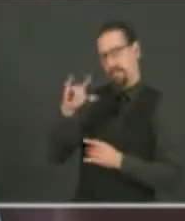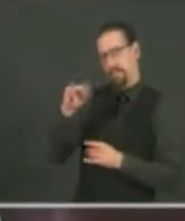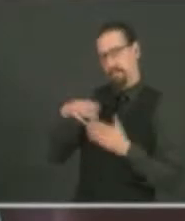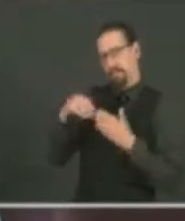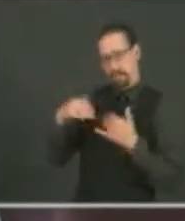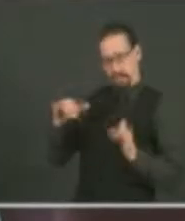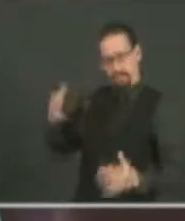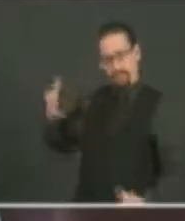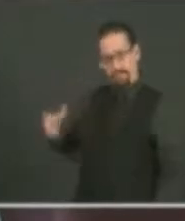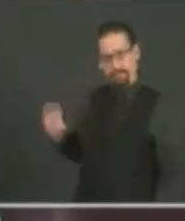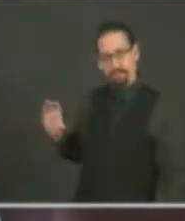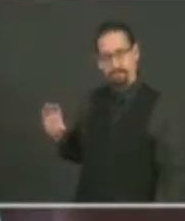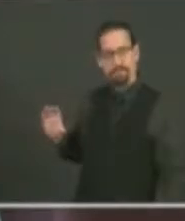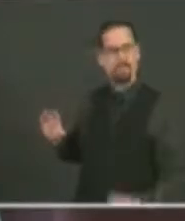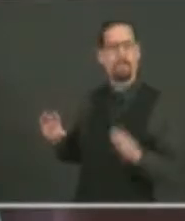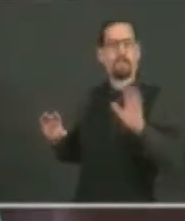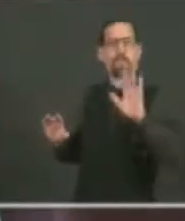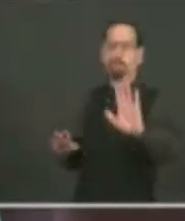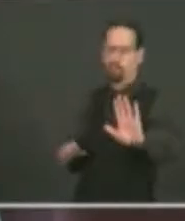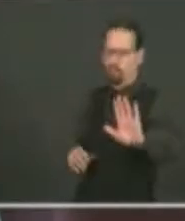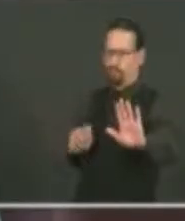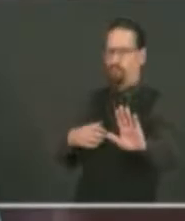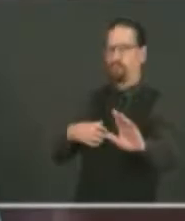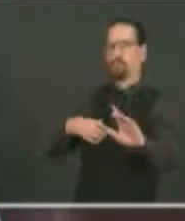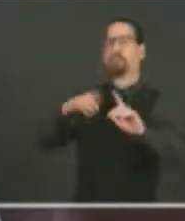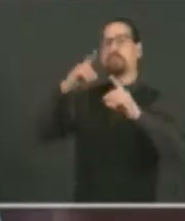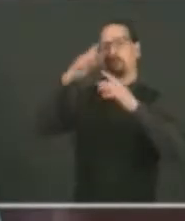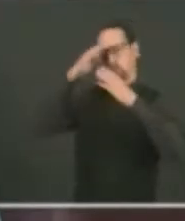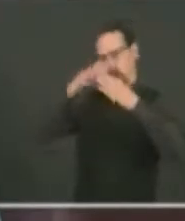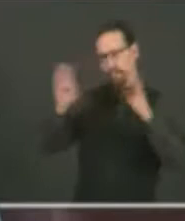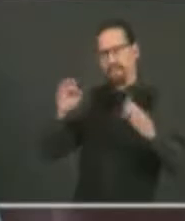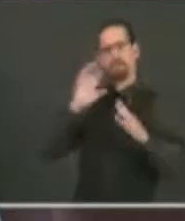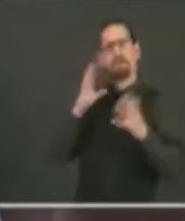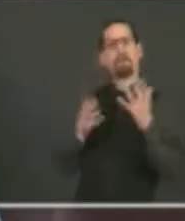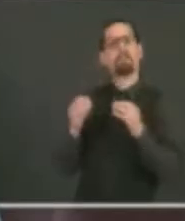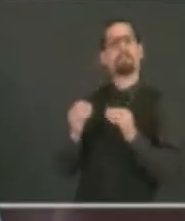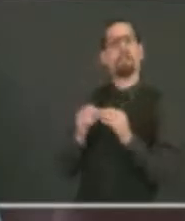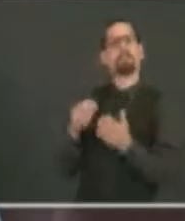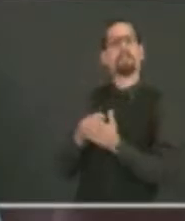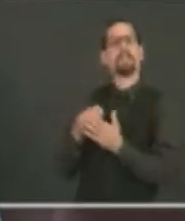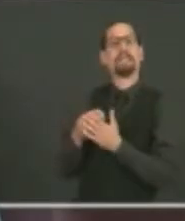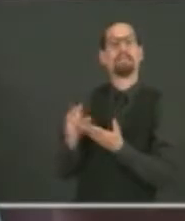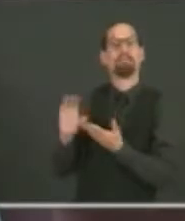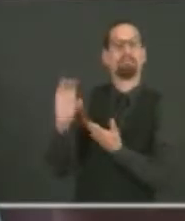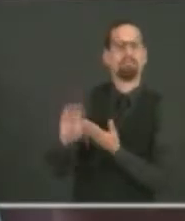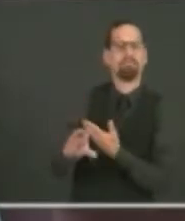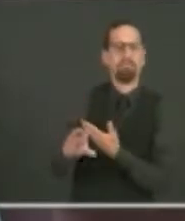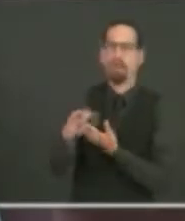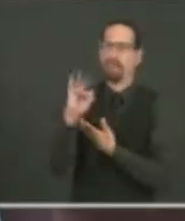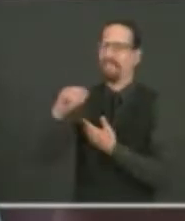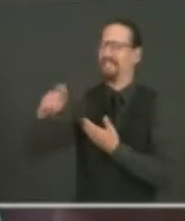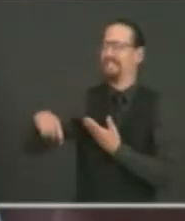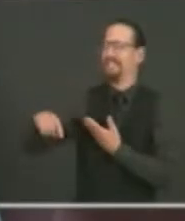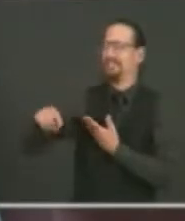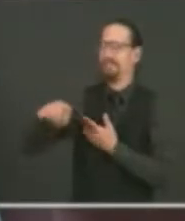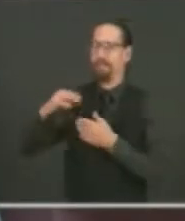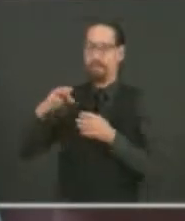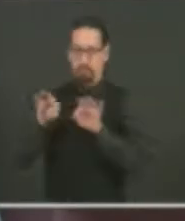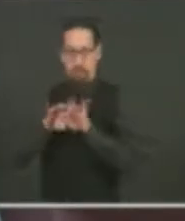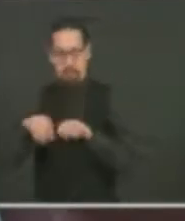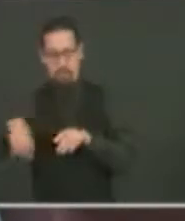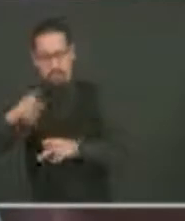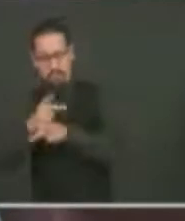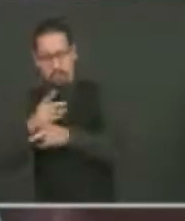positive? I'm very open to doing more. If it's a success, Yep. and if it helps businesses stay open